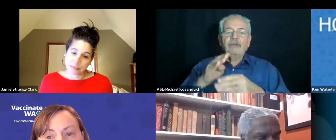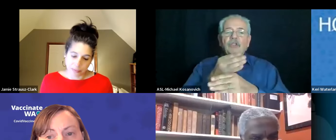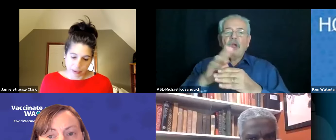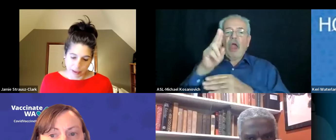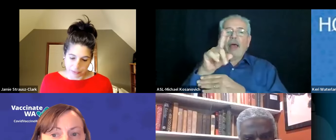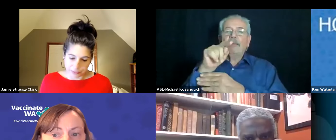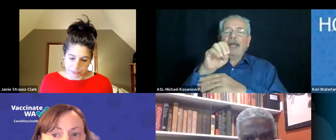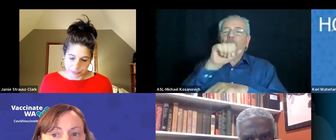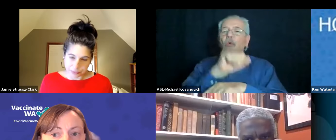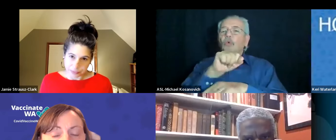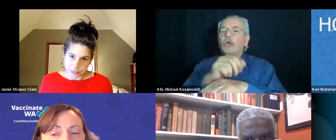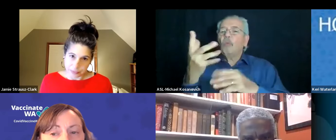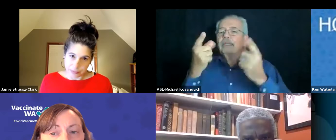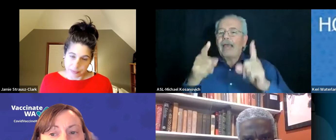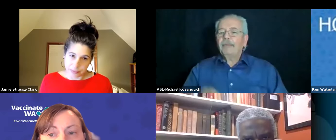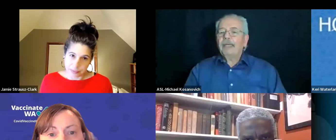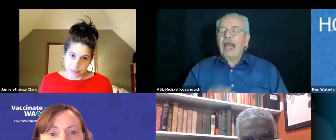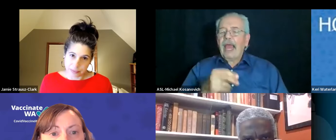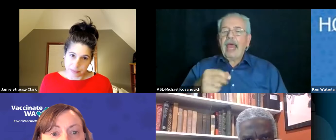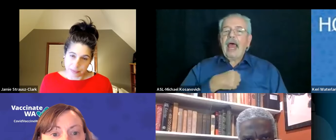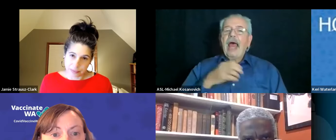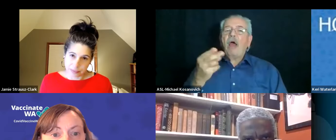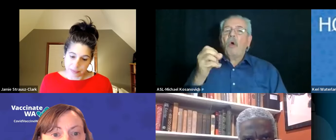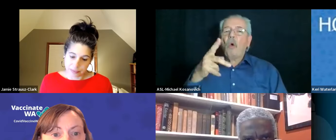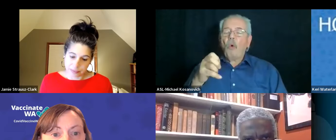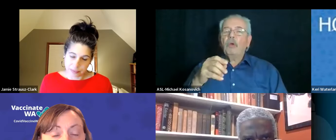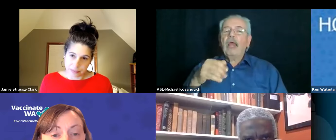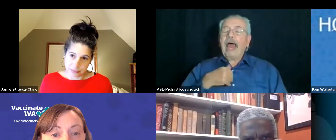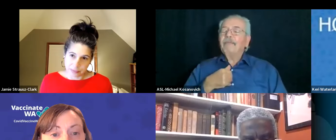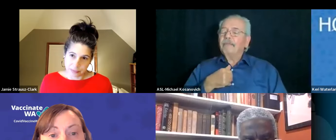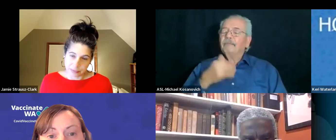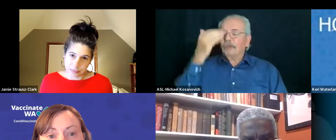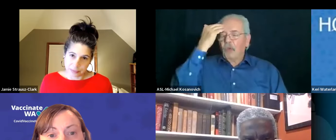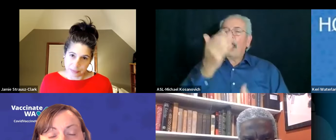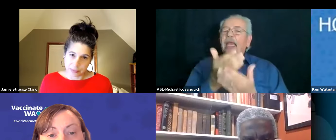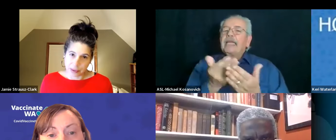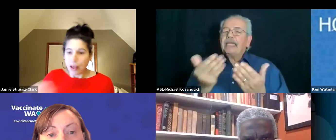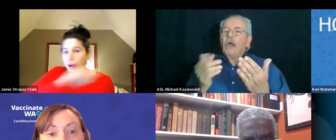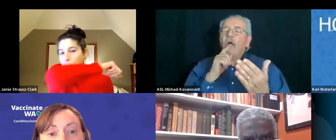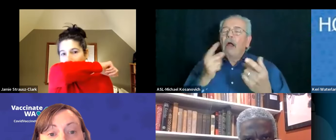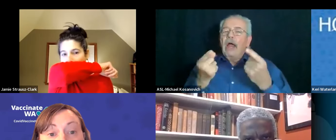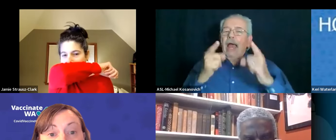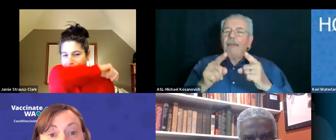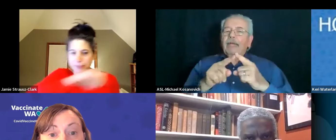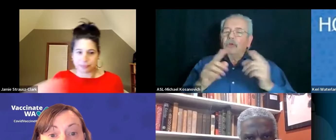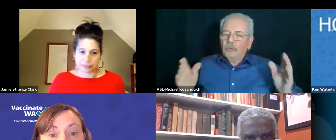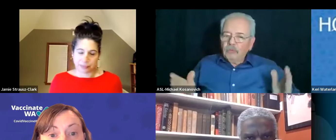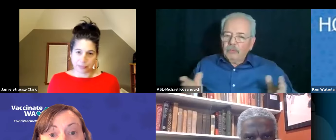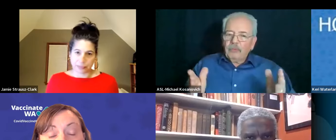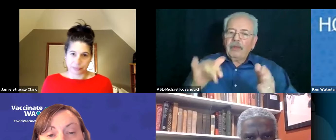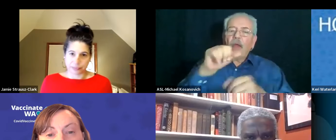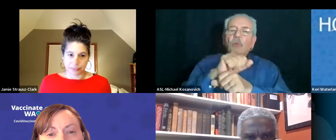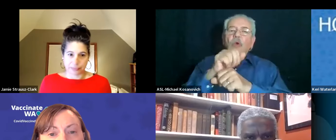the work that is happening. And I hope that offers some reassurance that there things are happening to propel this work